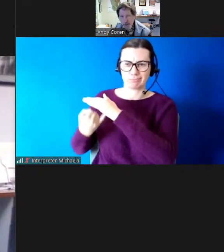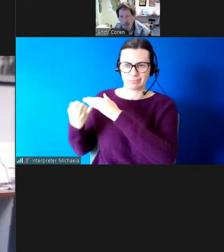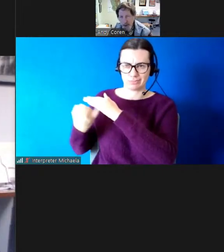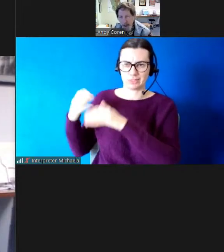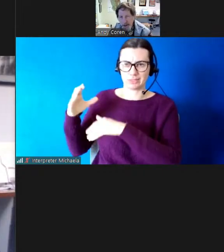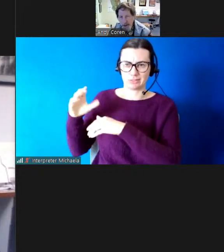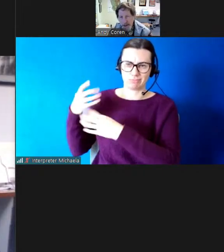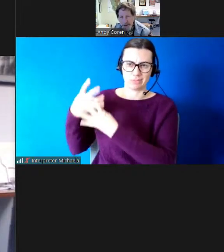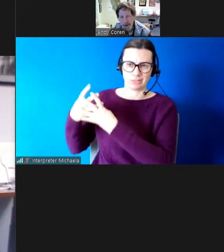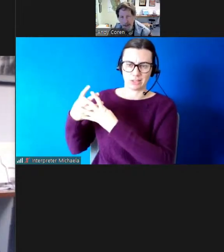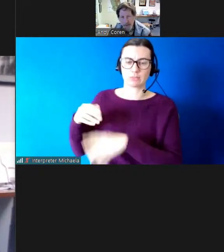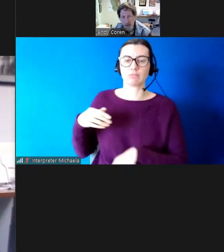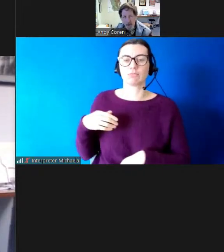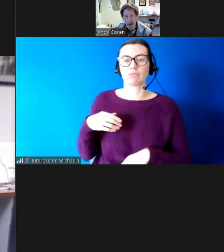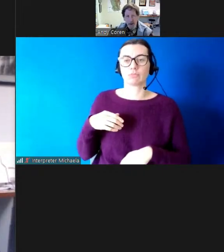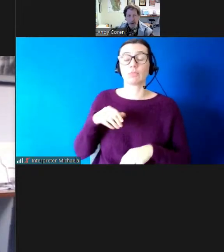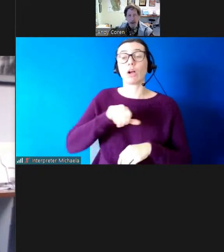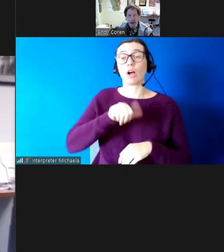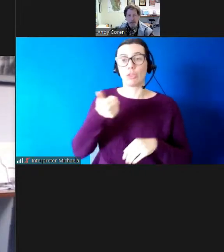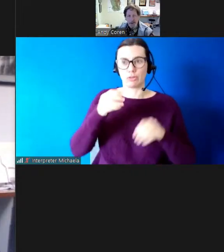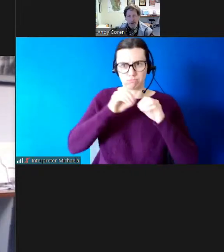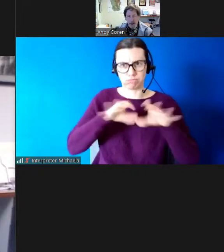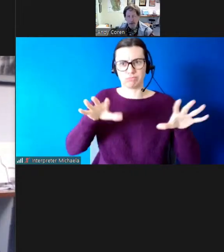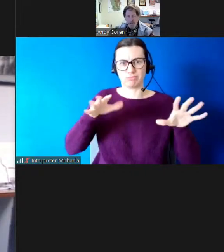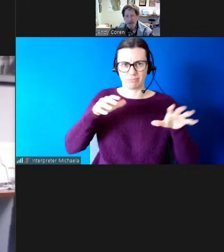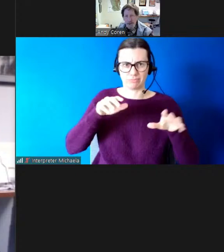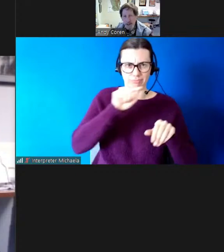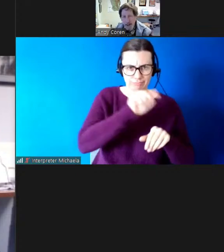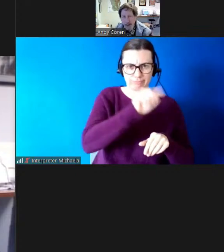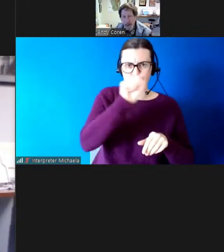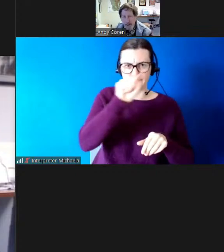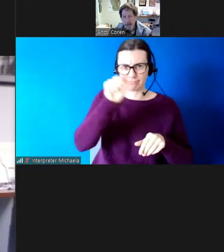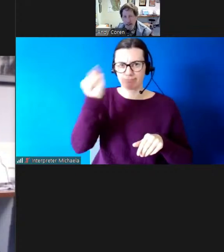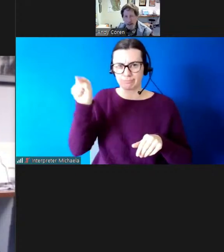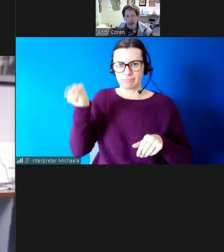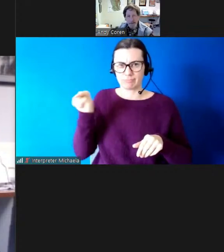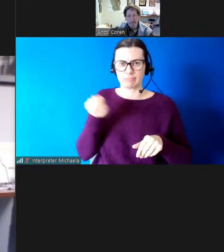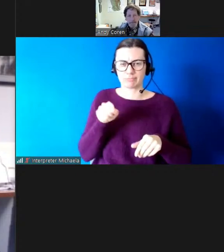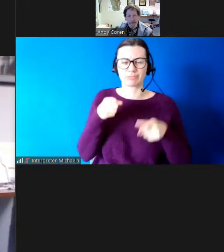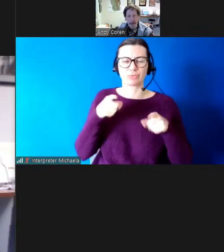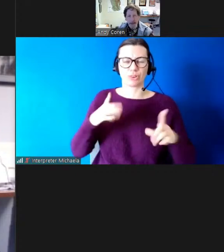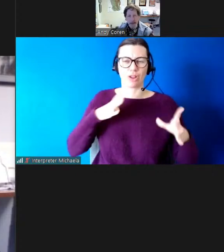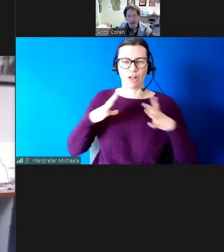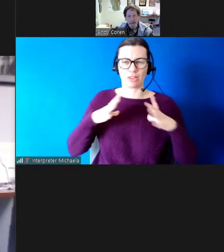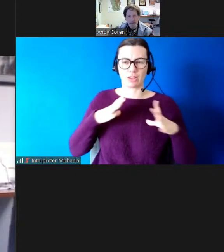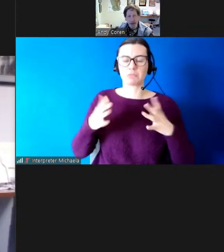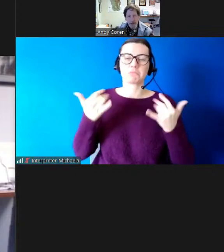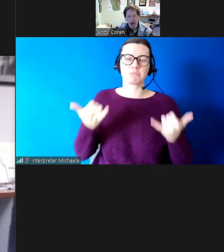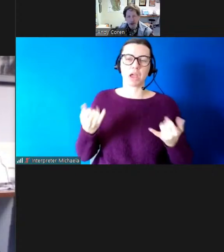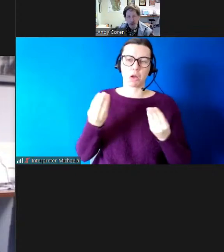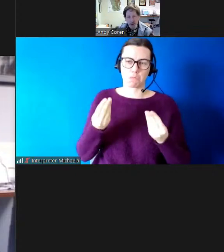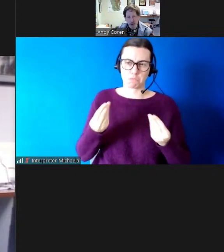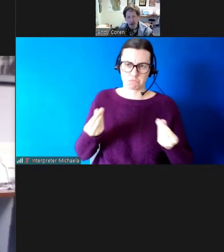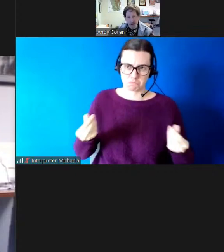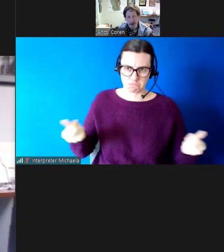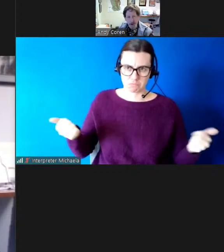outbreaks over the holidays. These have all resolved. And moving on to schools, this is